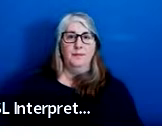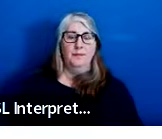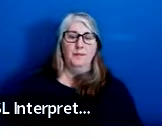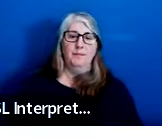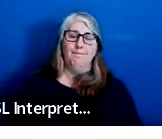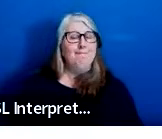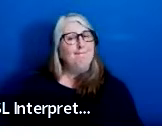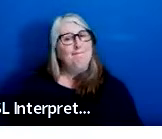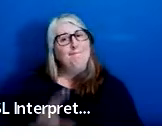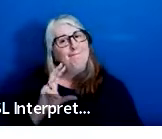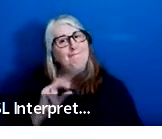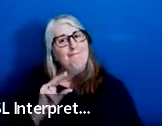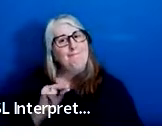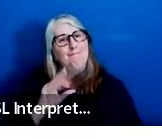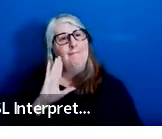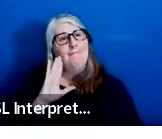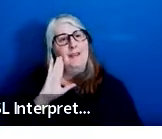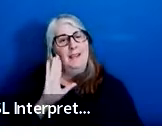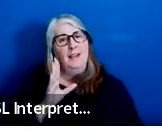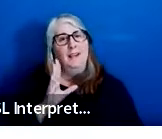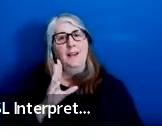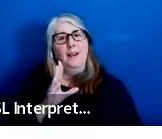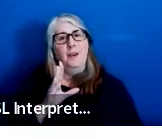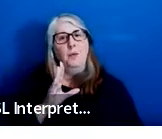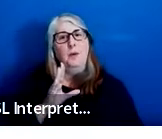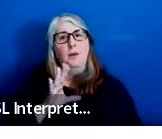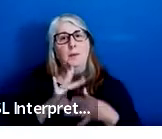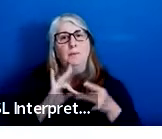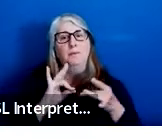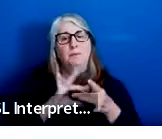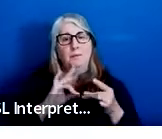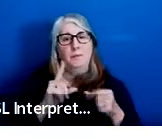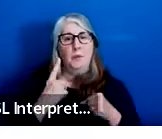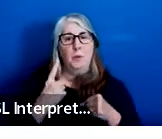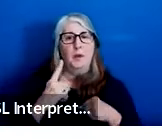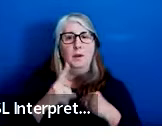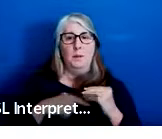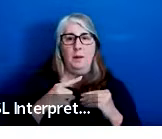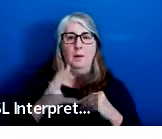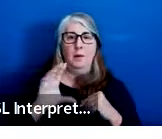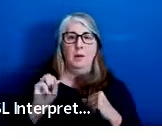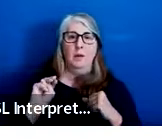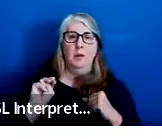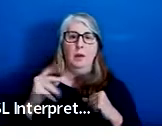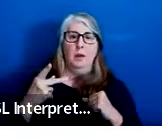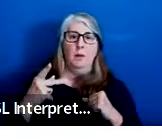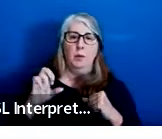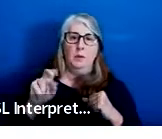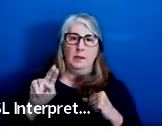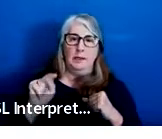So no, and I'm going to address this one and the one earlier about composting. So what we are trying,